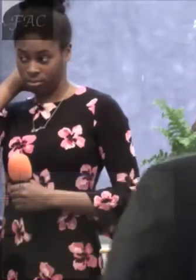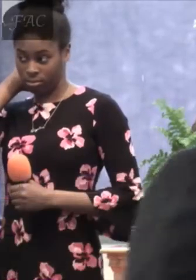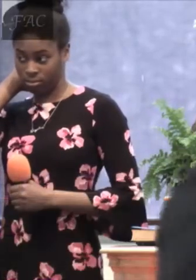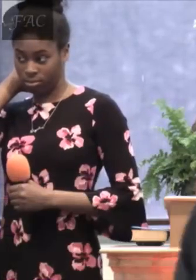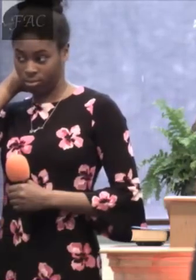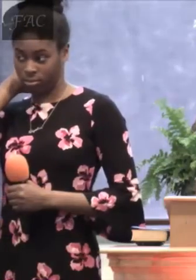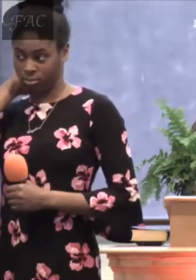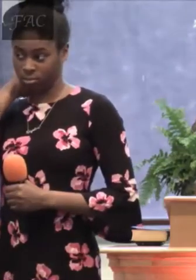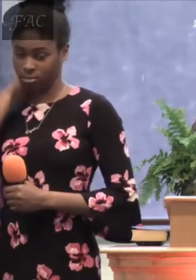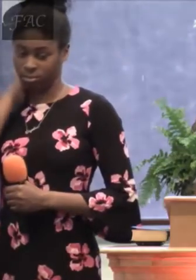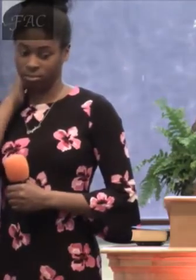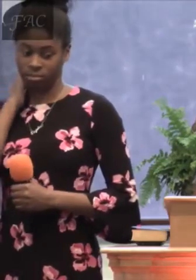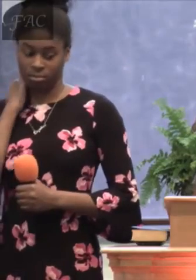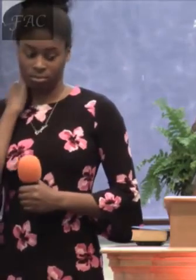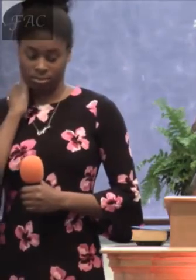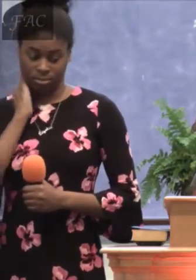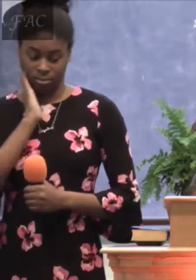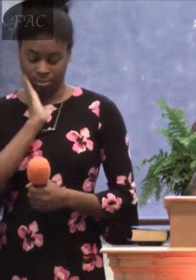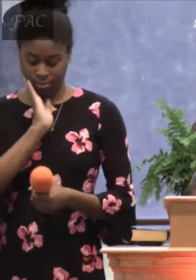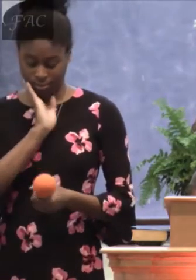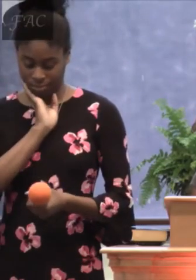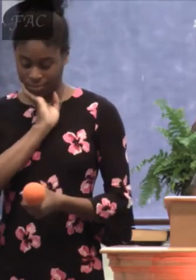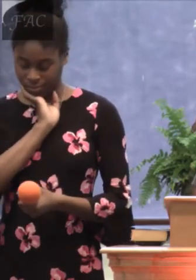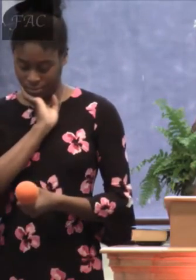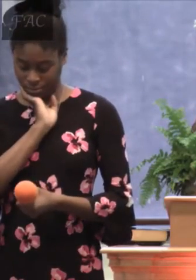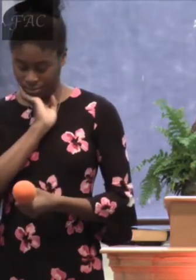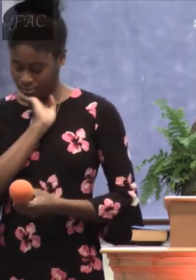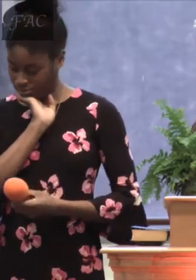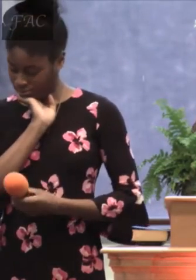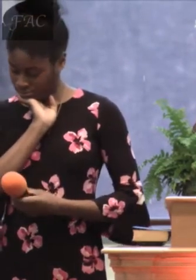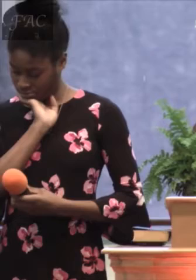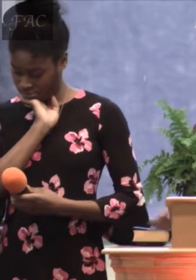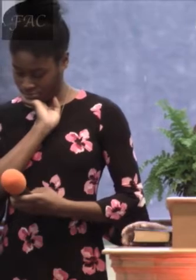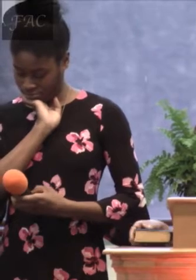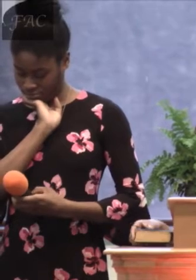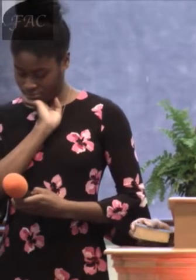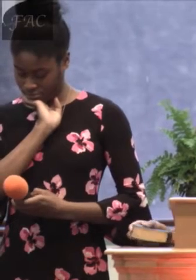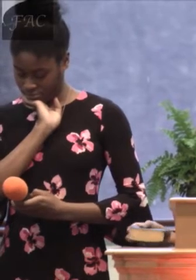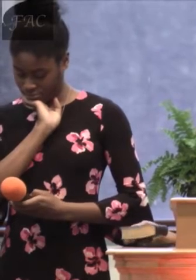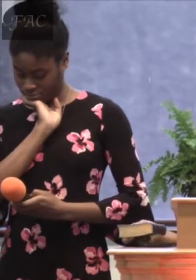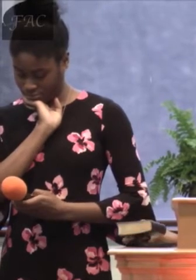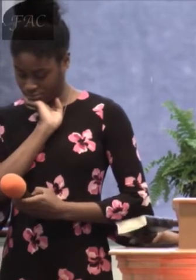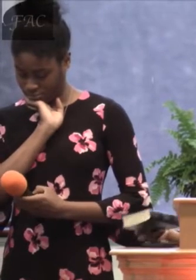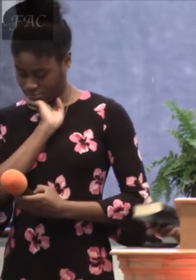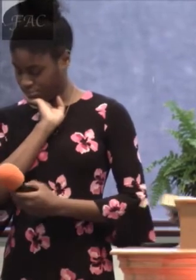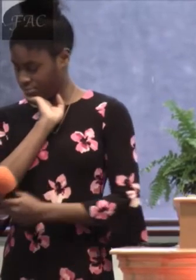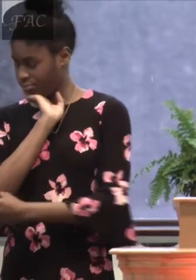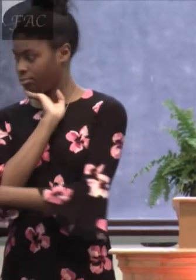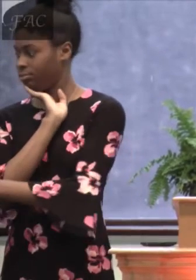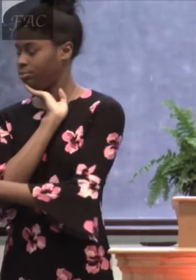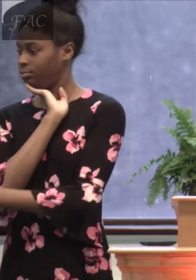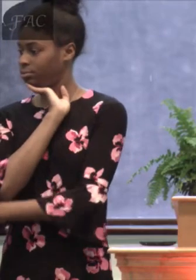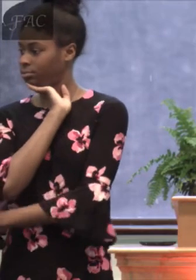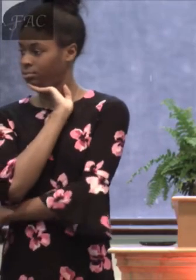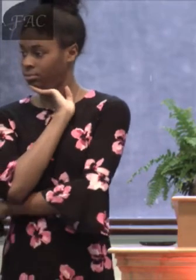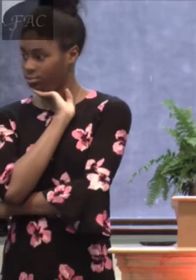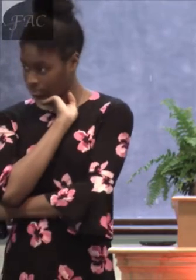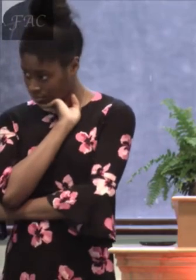Happy Sabbath, church family. I hope you all feel as blessed as I do this afternoon.